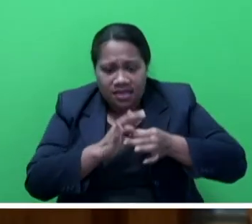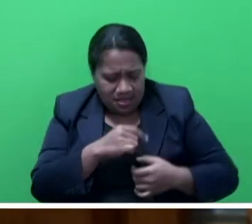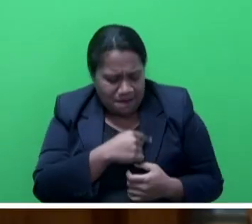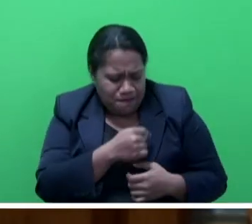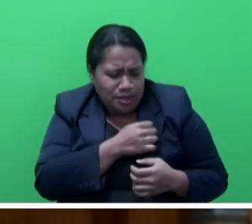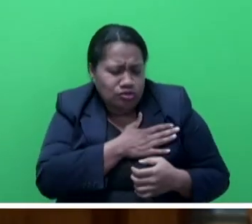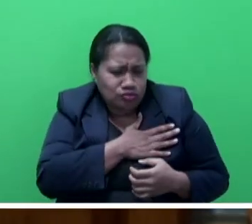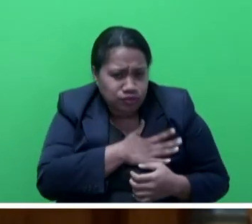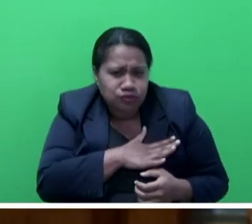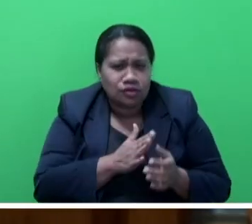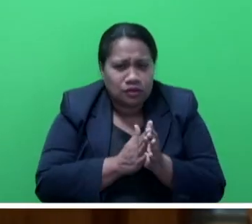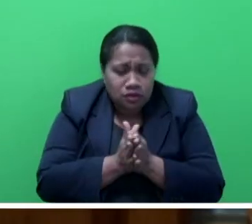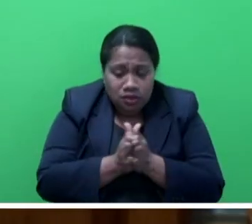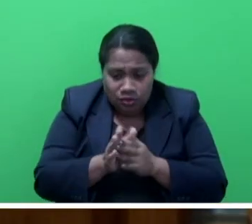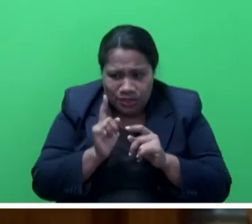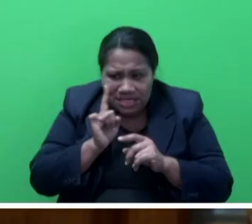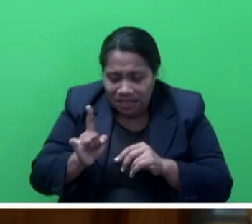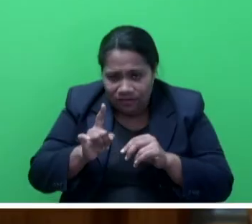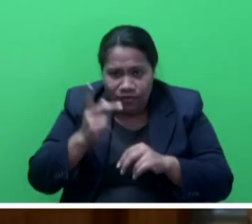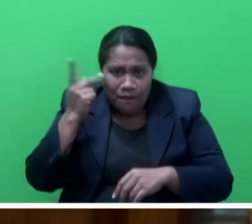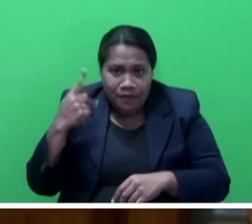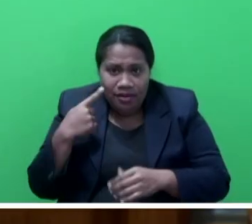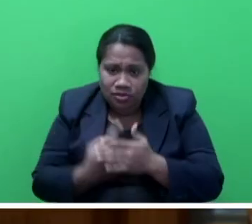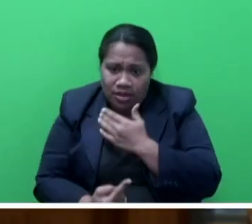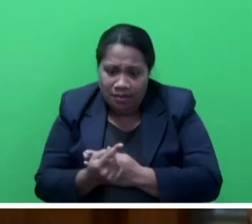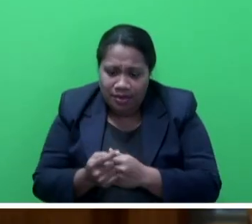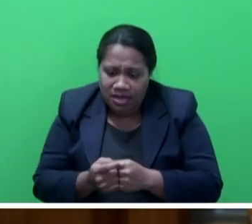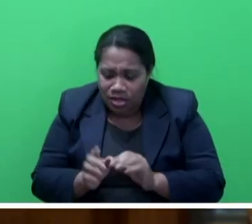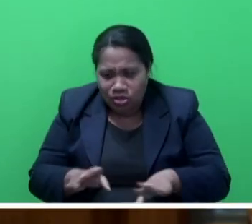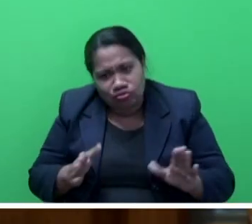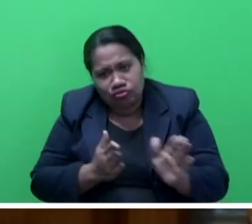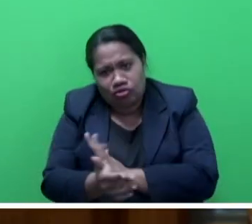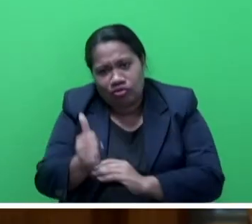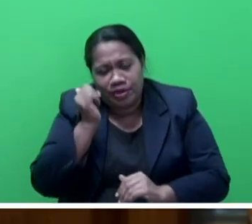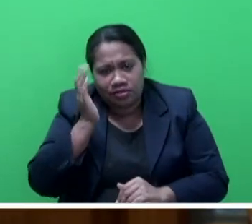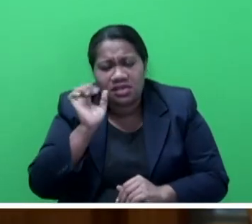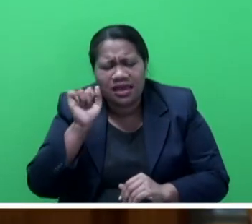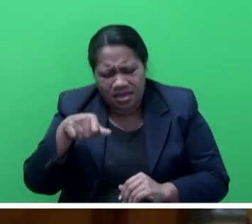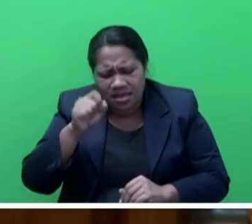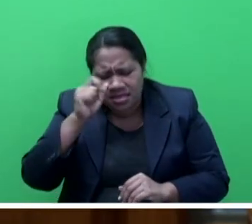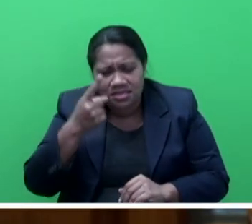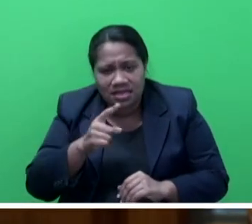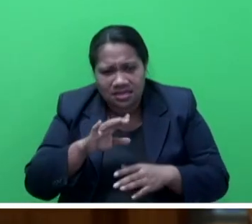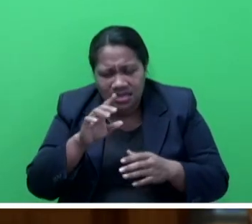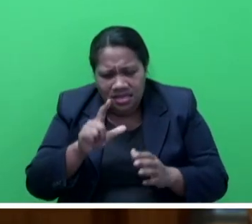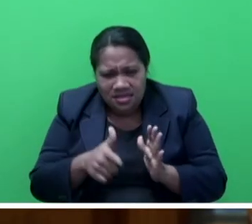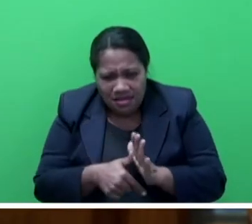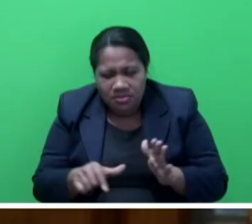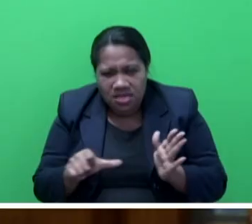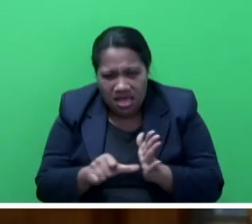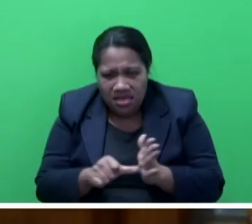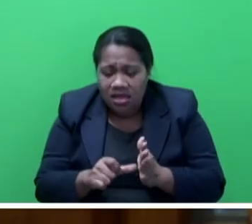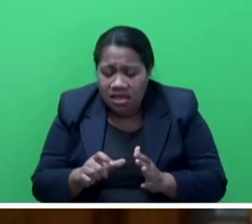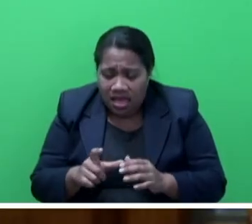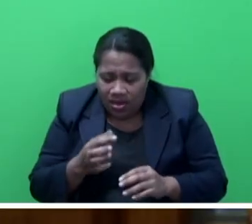seen for parents in sending their children back to school. I do understand times are hard, and I once again urge parents, please talk to us. Yesterday